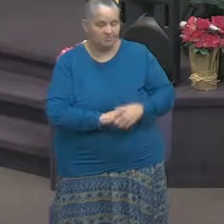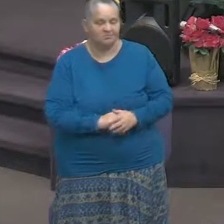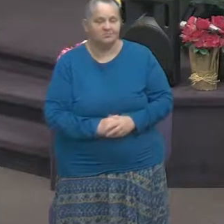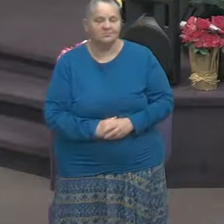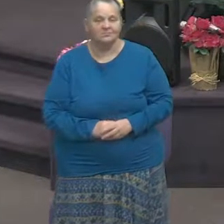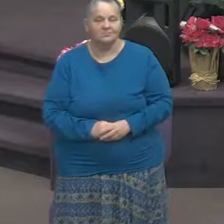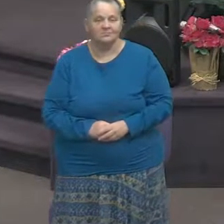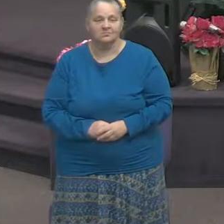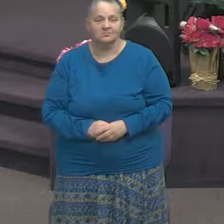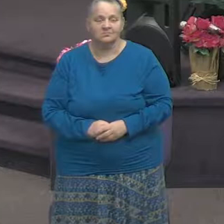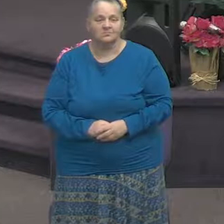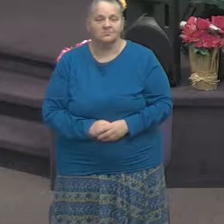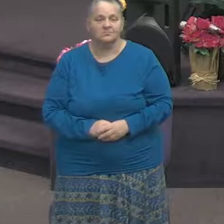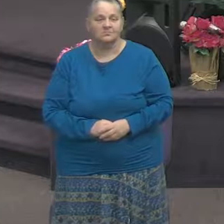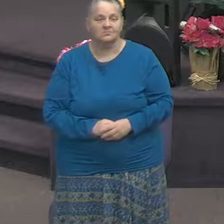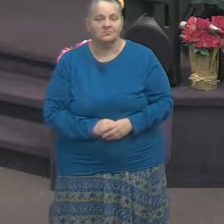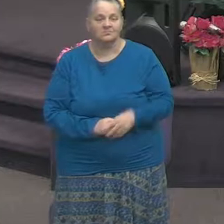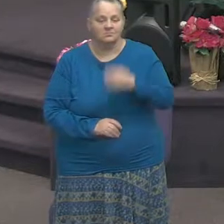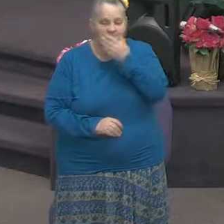understanding.